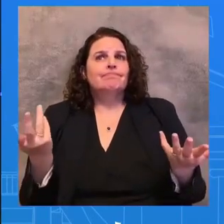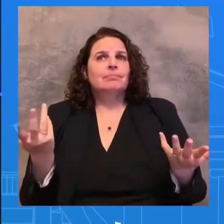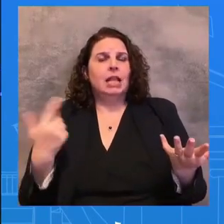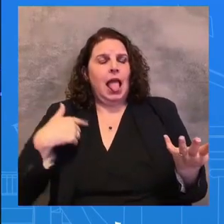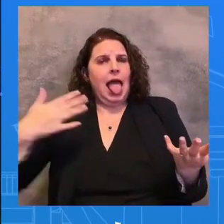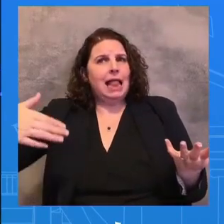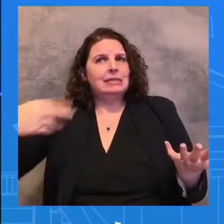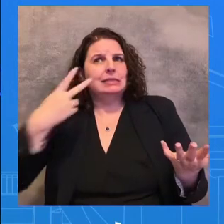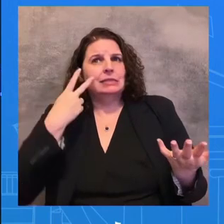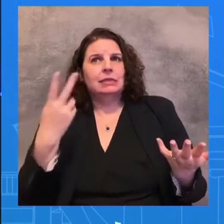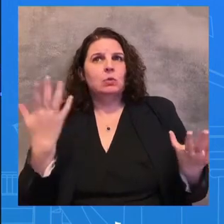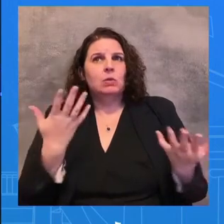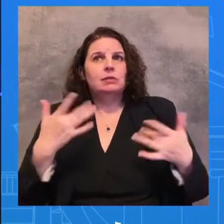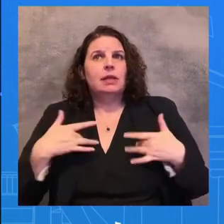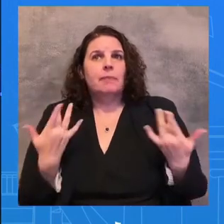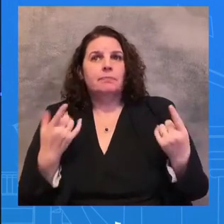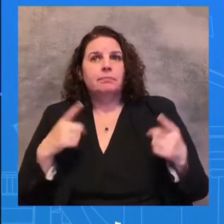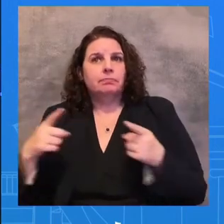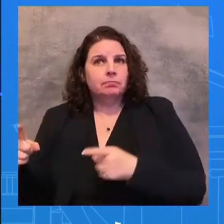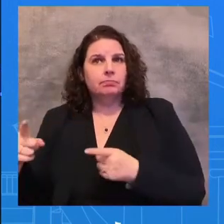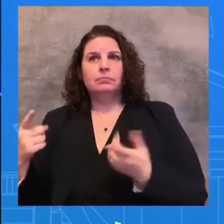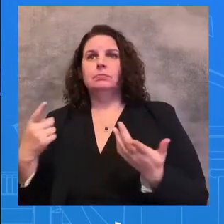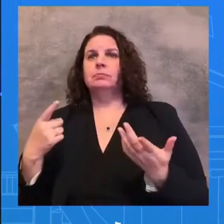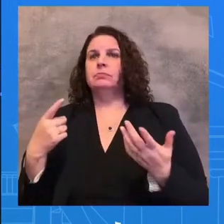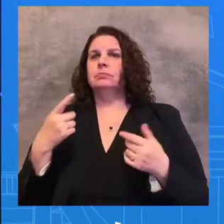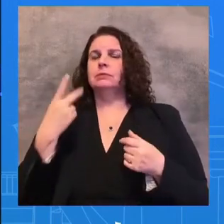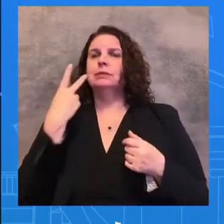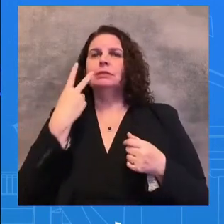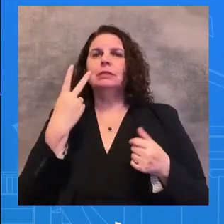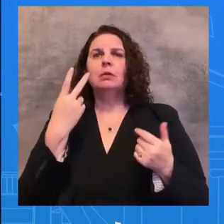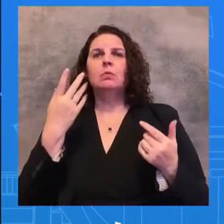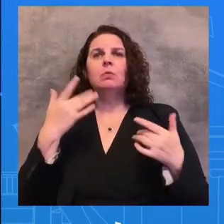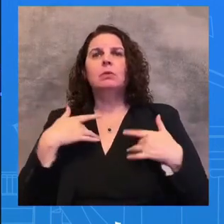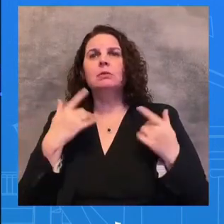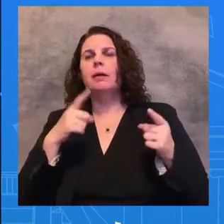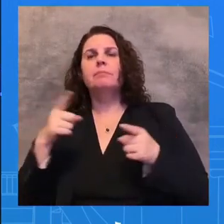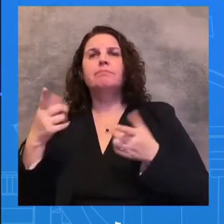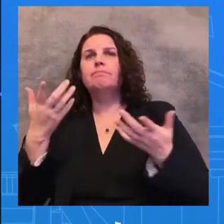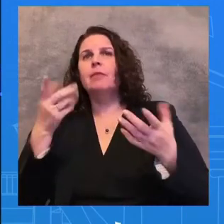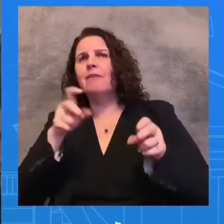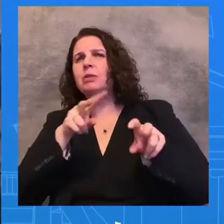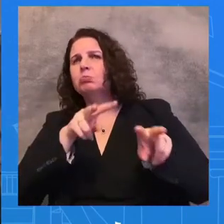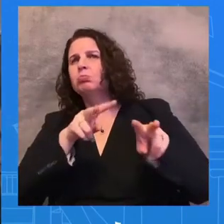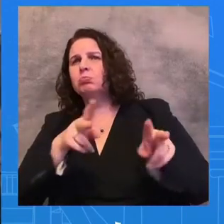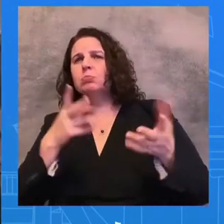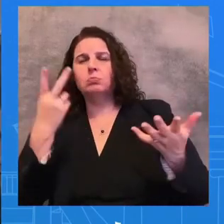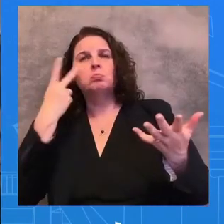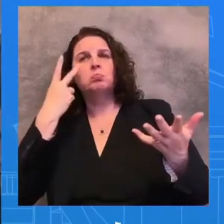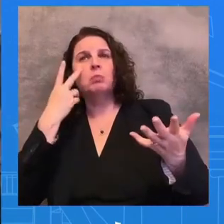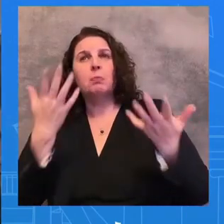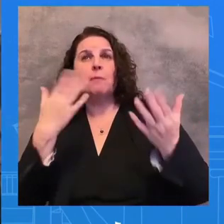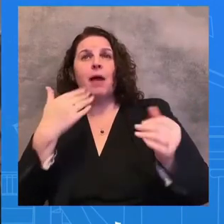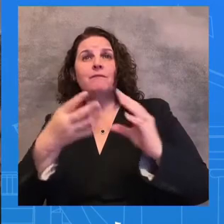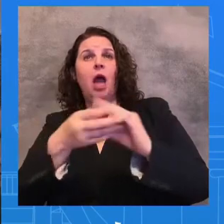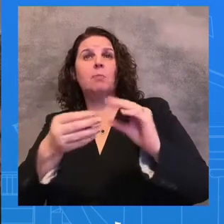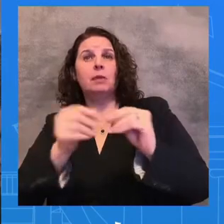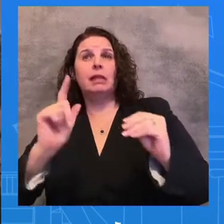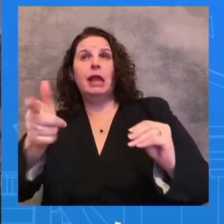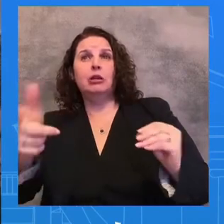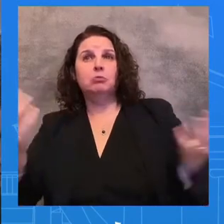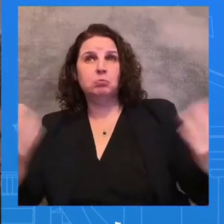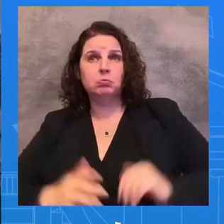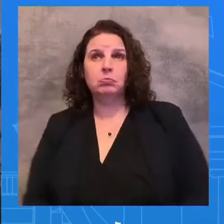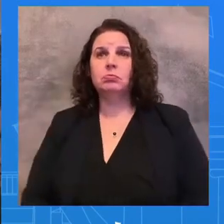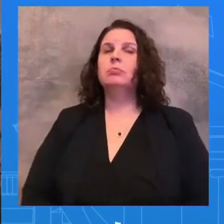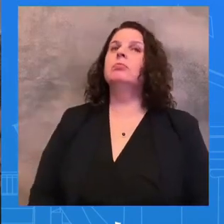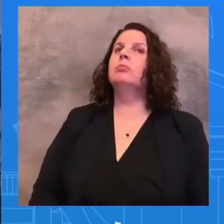check out what exactly unfolded today, and then we'll have comment for you as a result of that. Allow me to question what you said about the, you refer